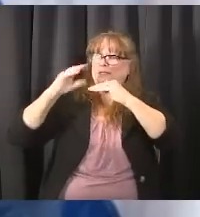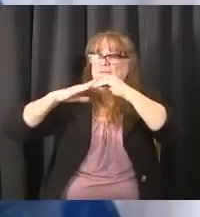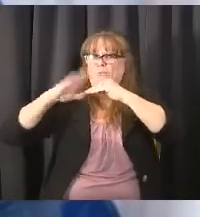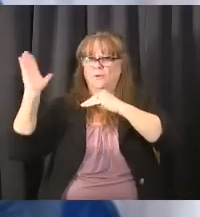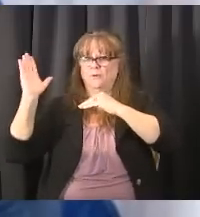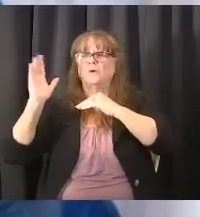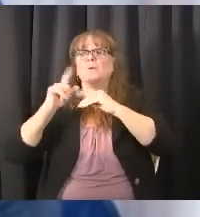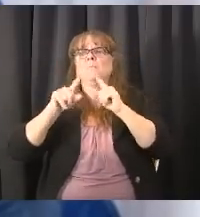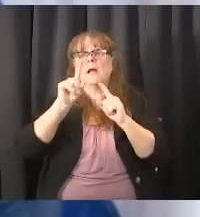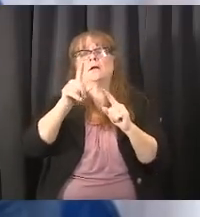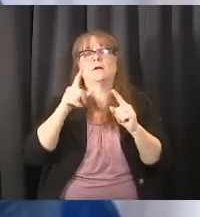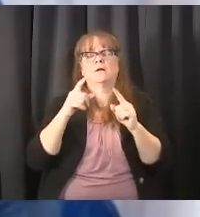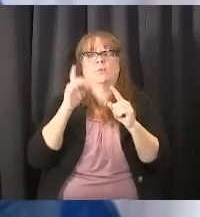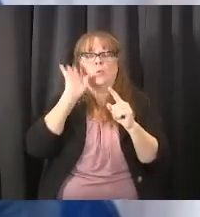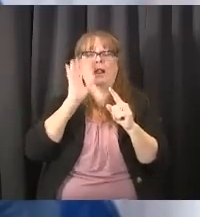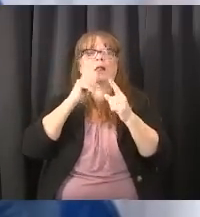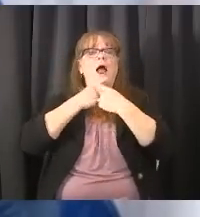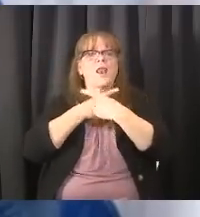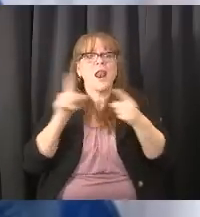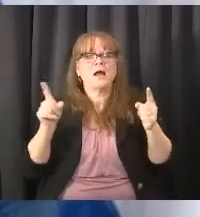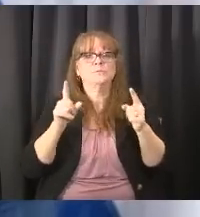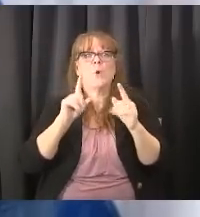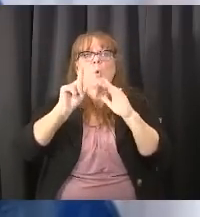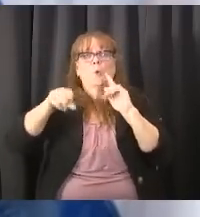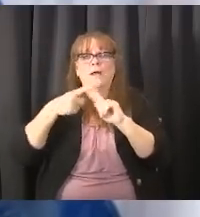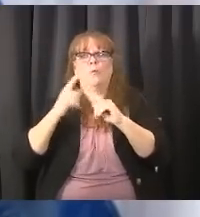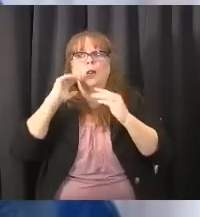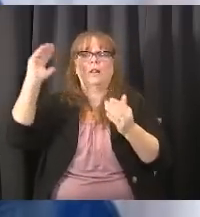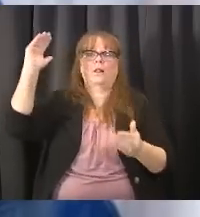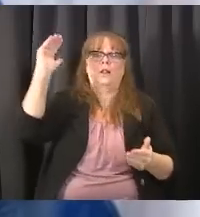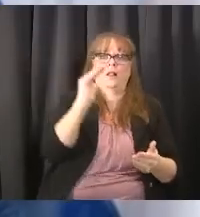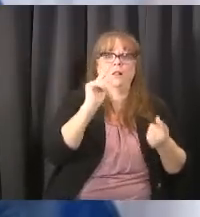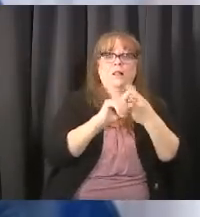and up, which will be in the next few weeks.